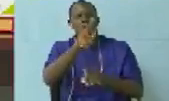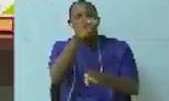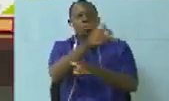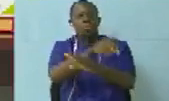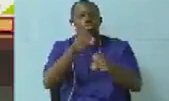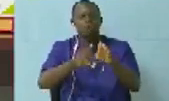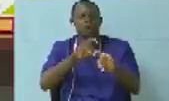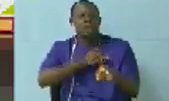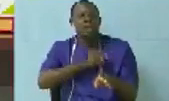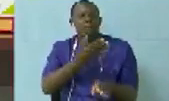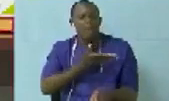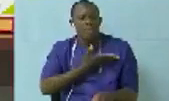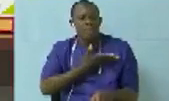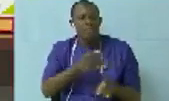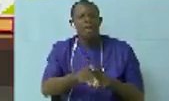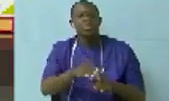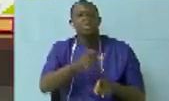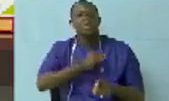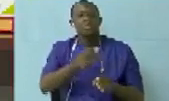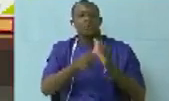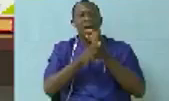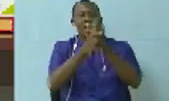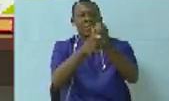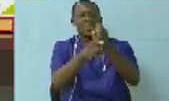He was the deputy CDS.